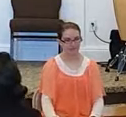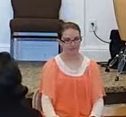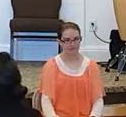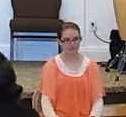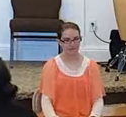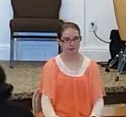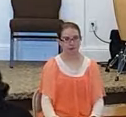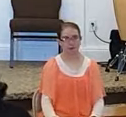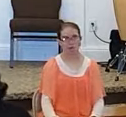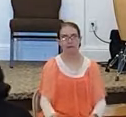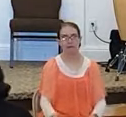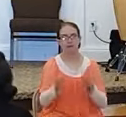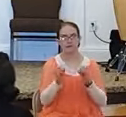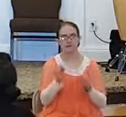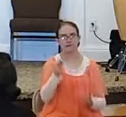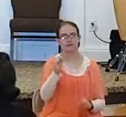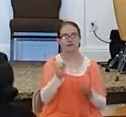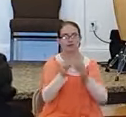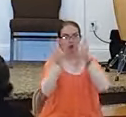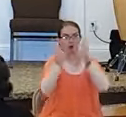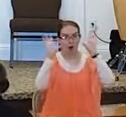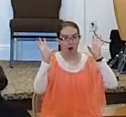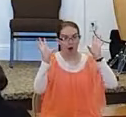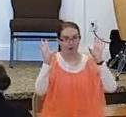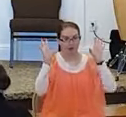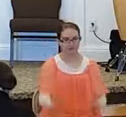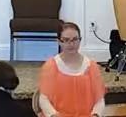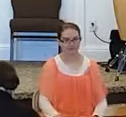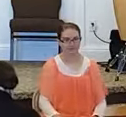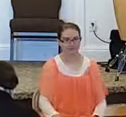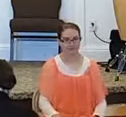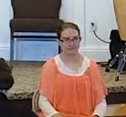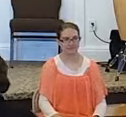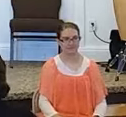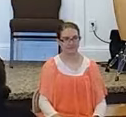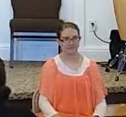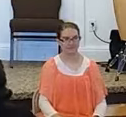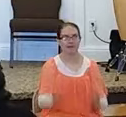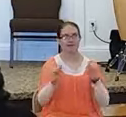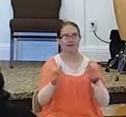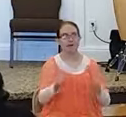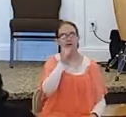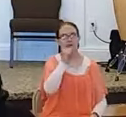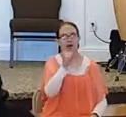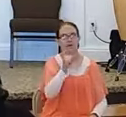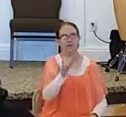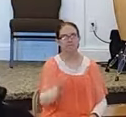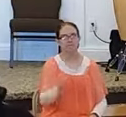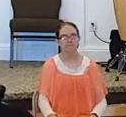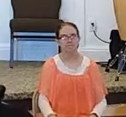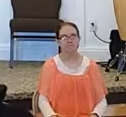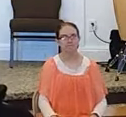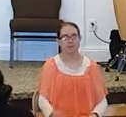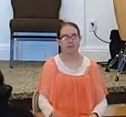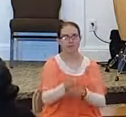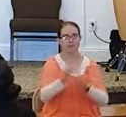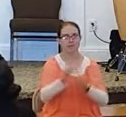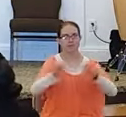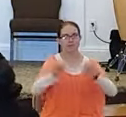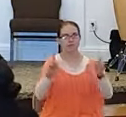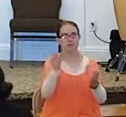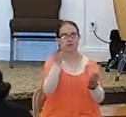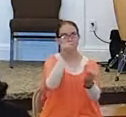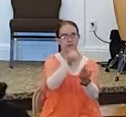Boy, were they about to be surprised. Hallelujah. But can I tell you what made the difference